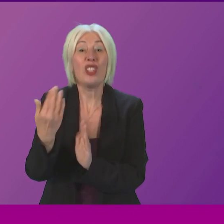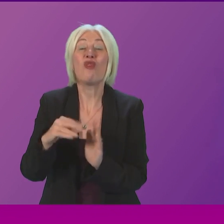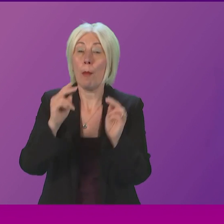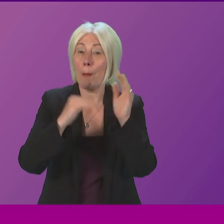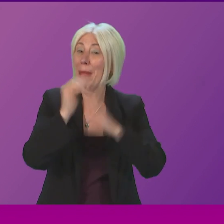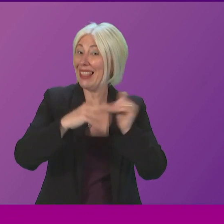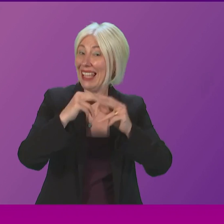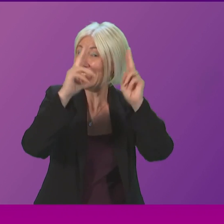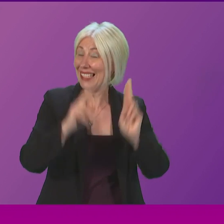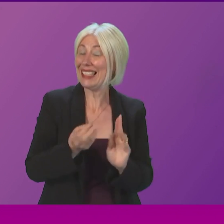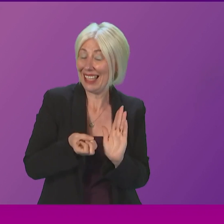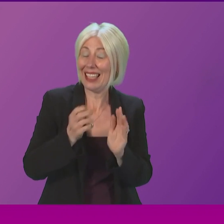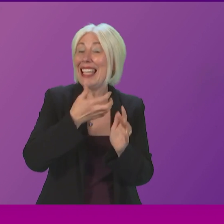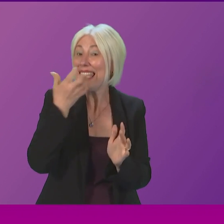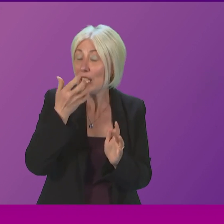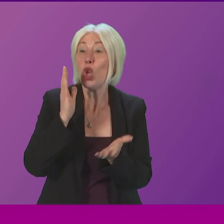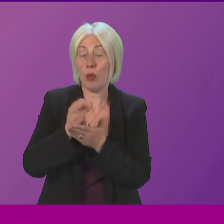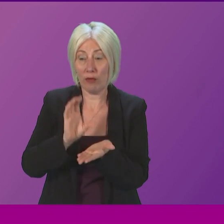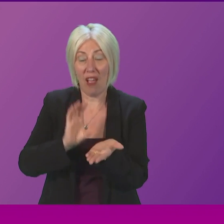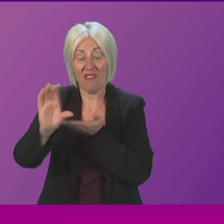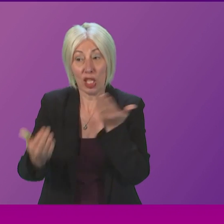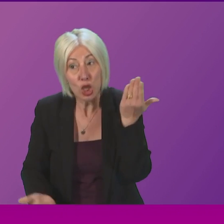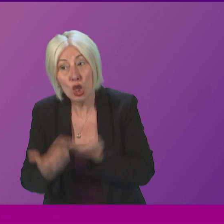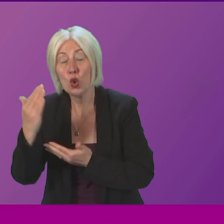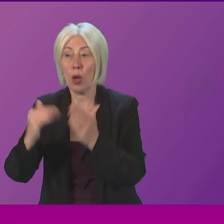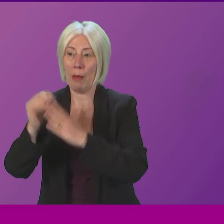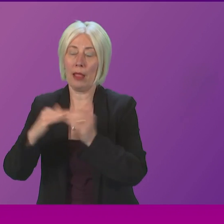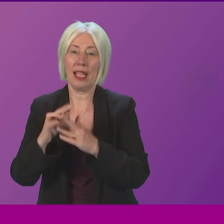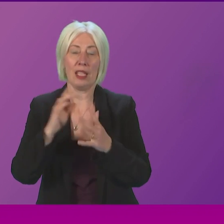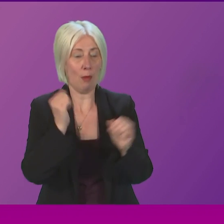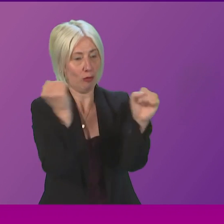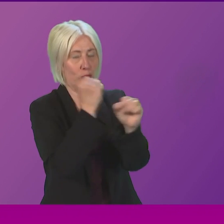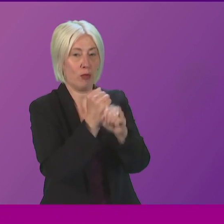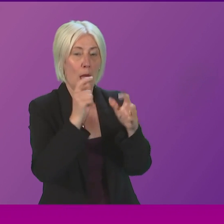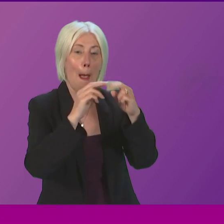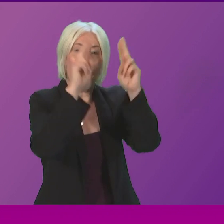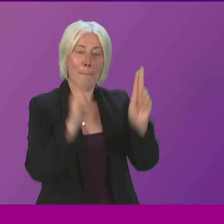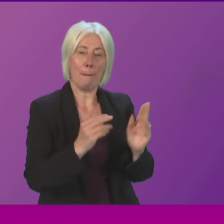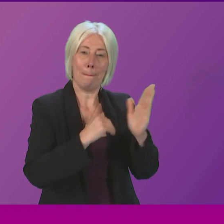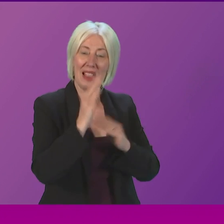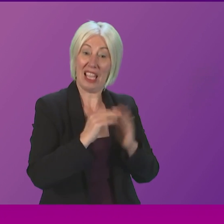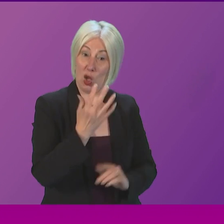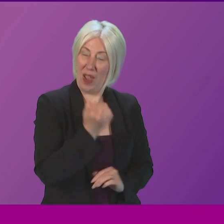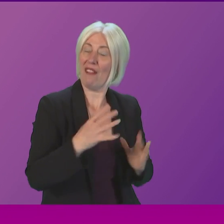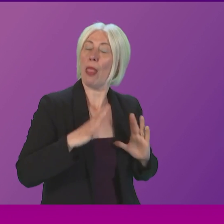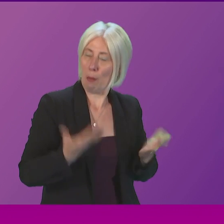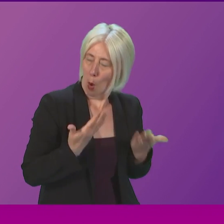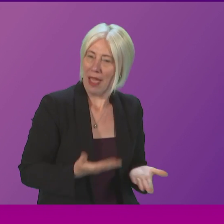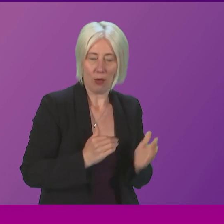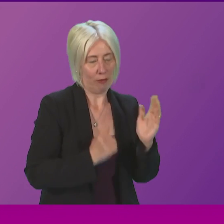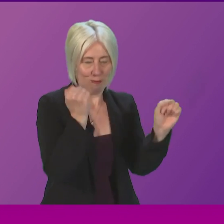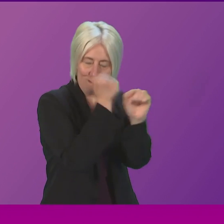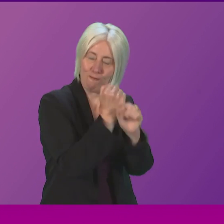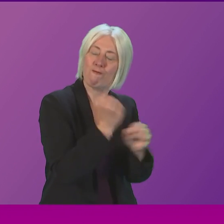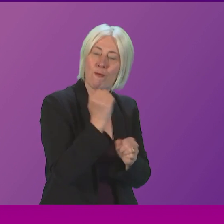buildings. So as well as investing in new buildings, the retrofitting is an important issue, and we are committed to investing in retrofitting. And, of course, this is an